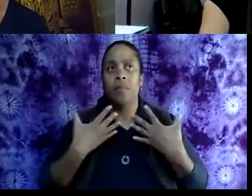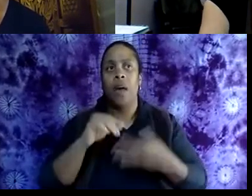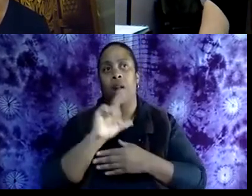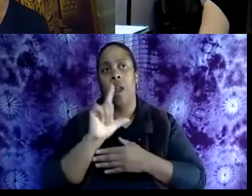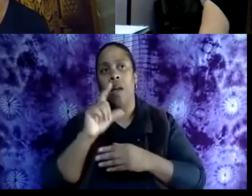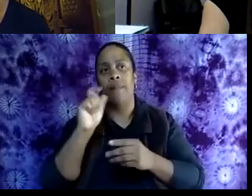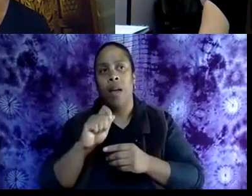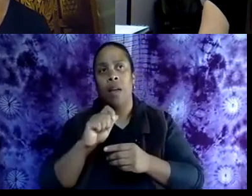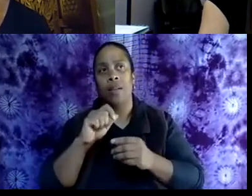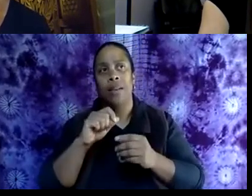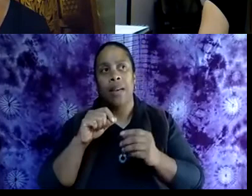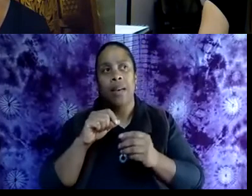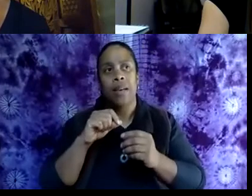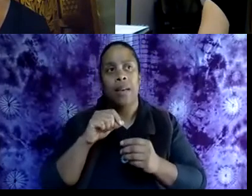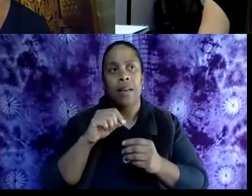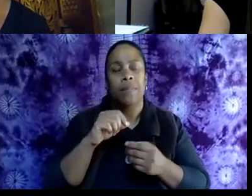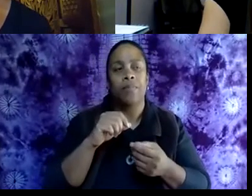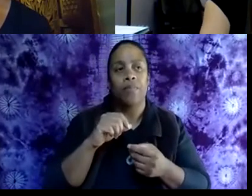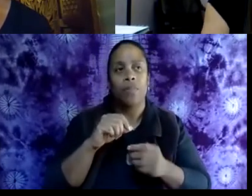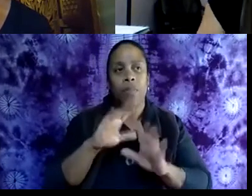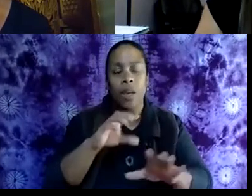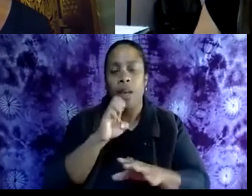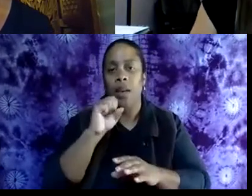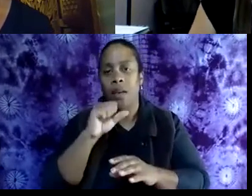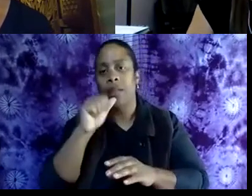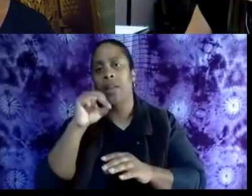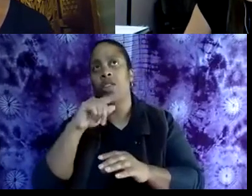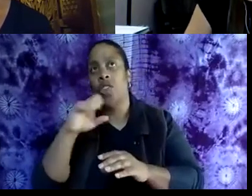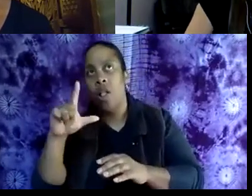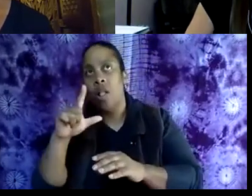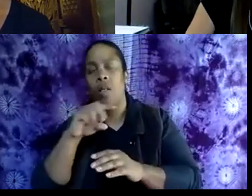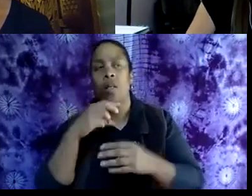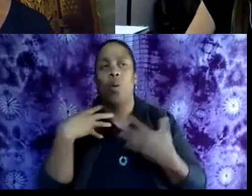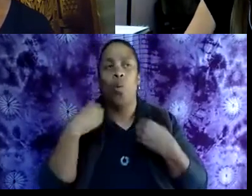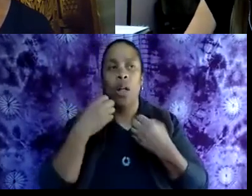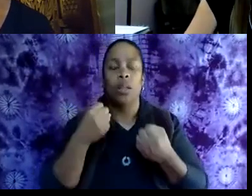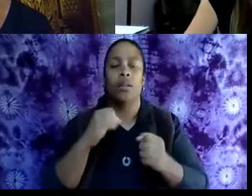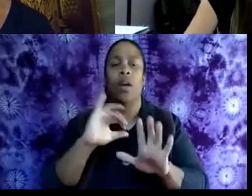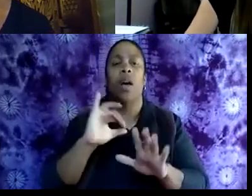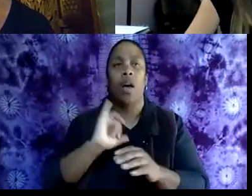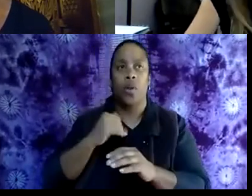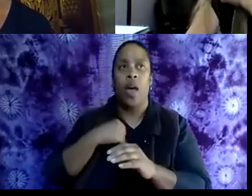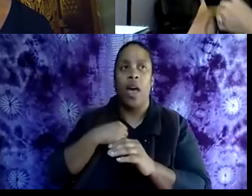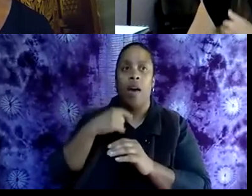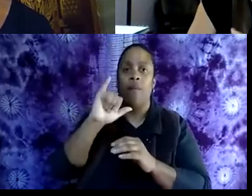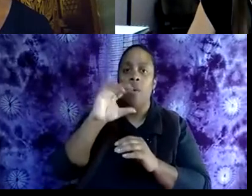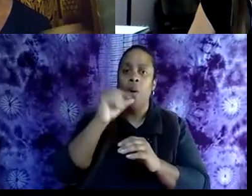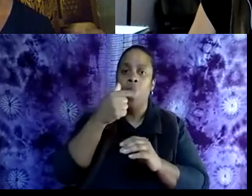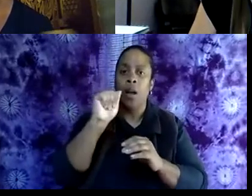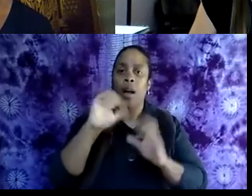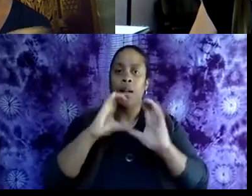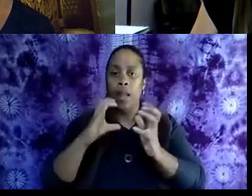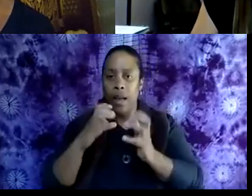inspiredlife.essentialwellness. And then I also have a YouTube channel, which has some of my yoga classes and guided meditations and sound healings on it, but it doesn't